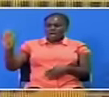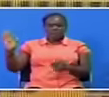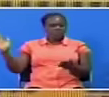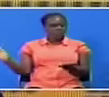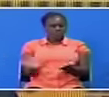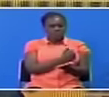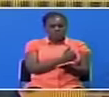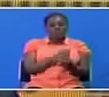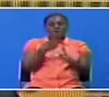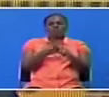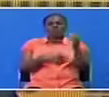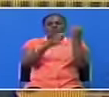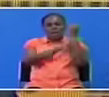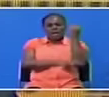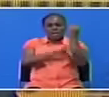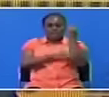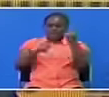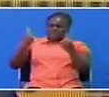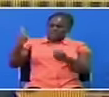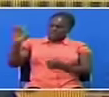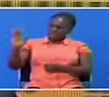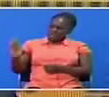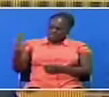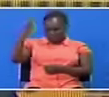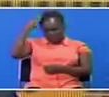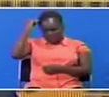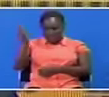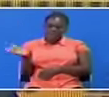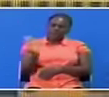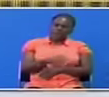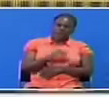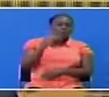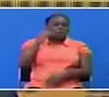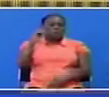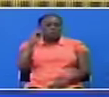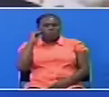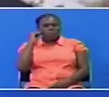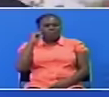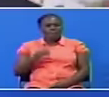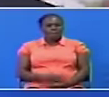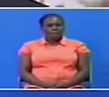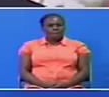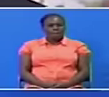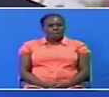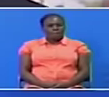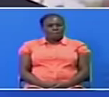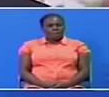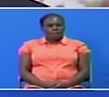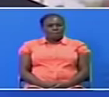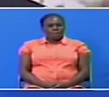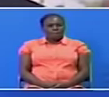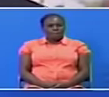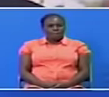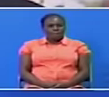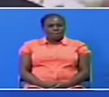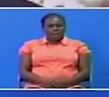nchini, alikadhalika wanajeshi wa Kenya walio nchini Somalia kurejeshwa humu nyumbani. Country or Kenyans, how